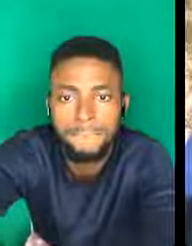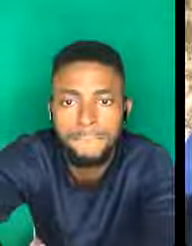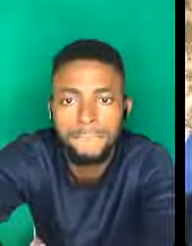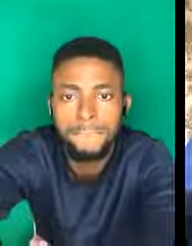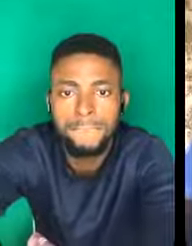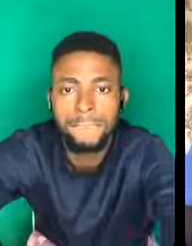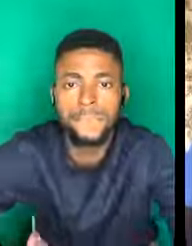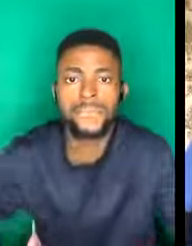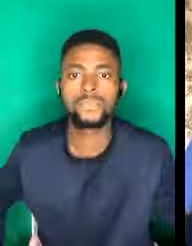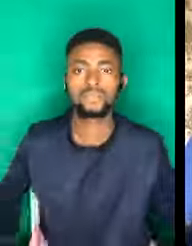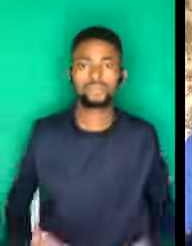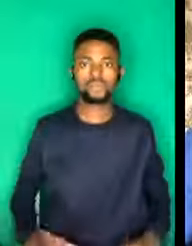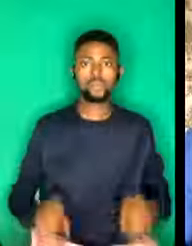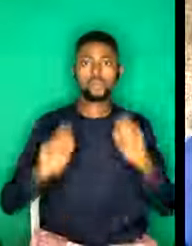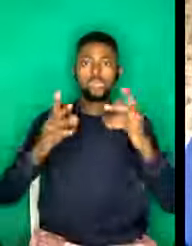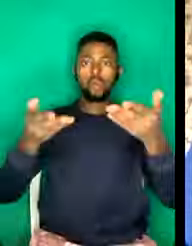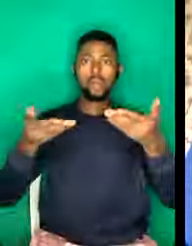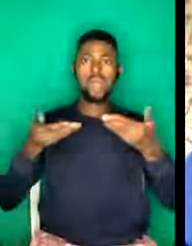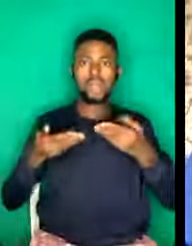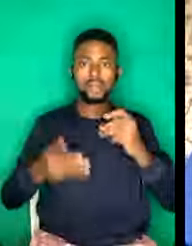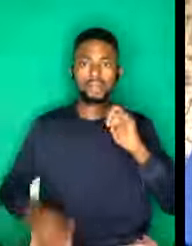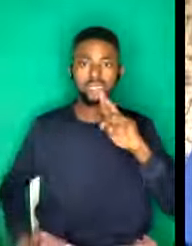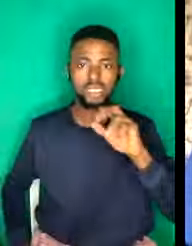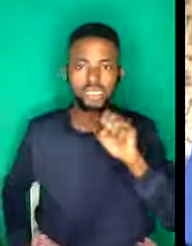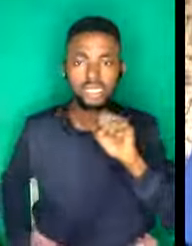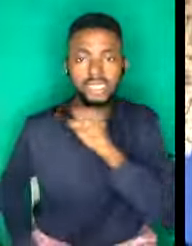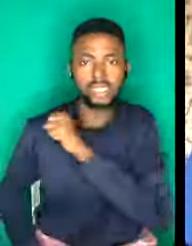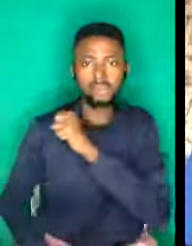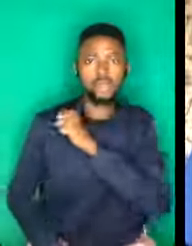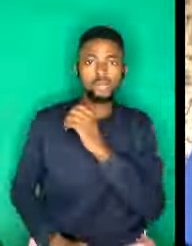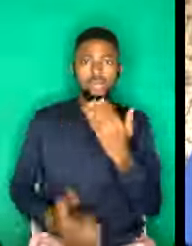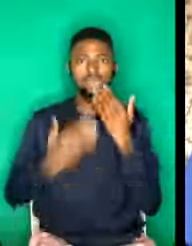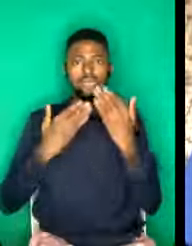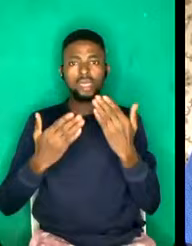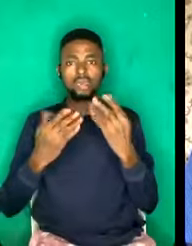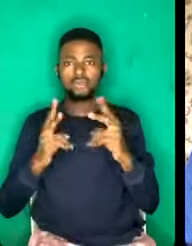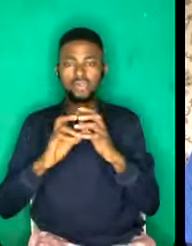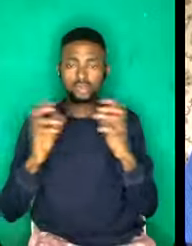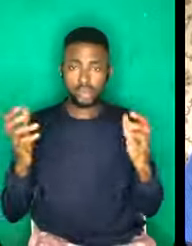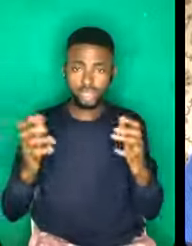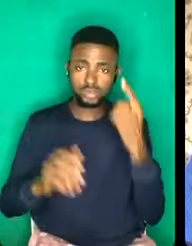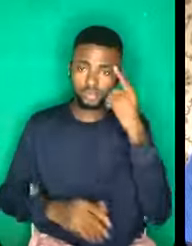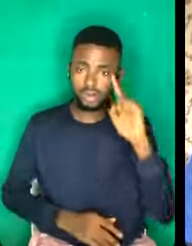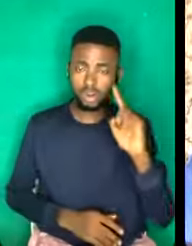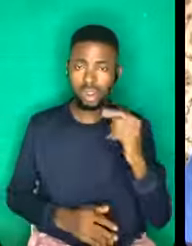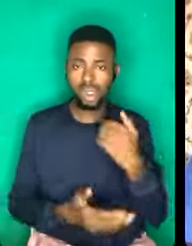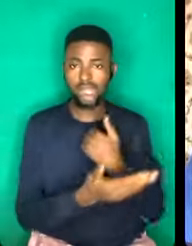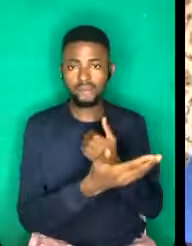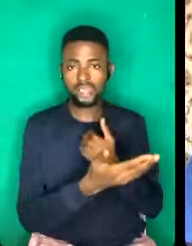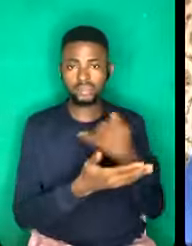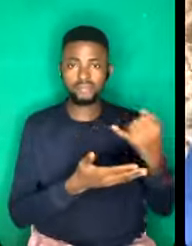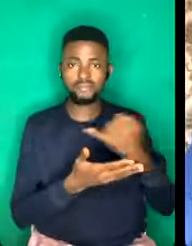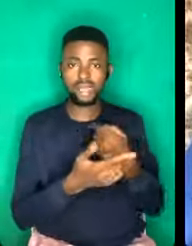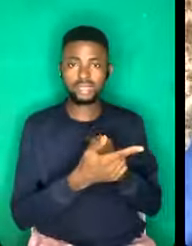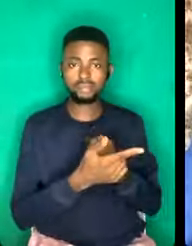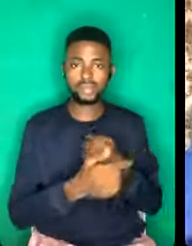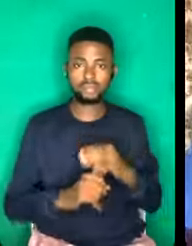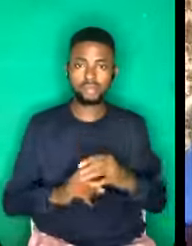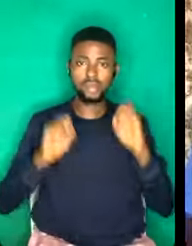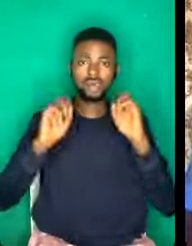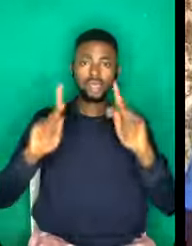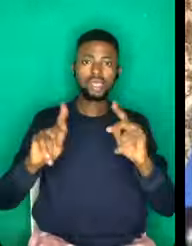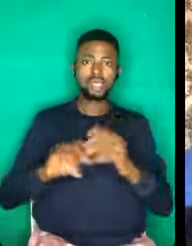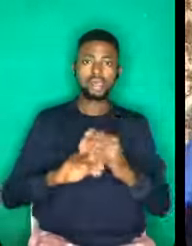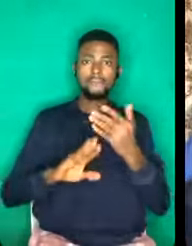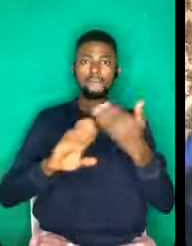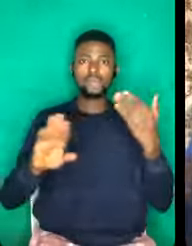Okay, welcome, Mr. Samuel. Thank you very much. Thank you for having me. All right, thank you. So before we